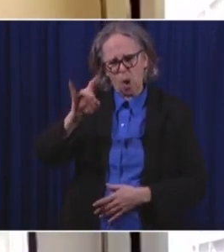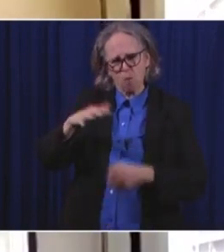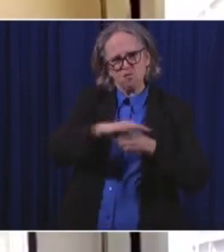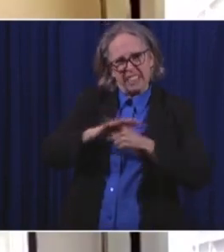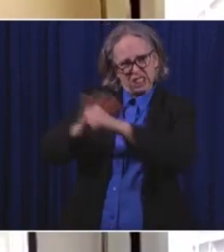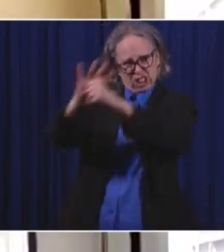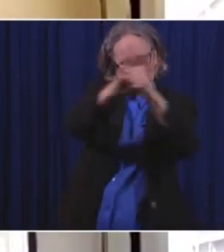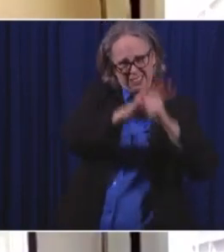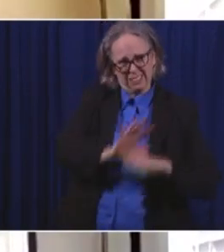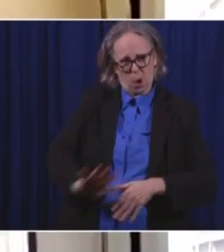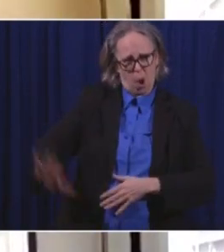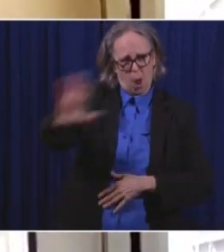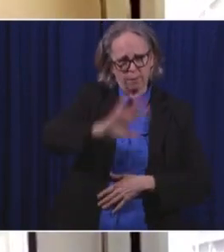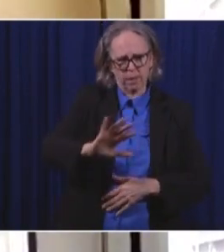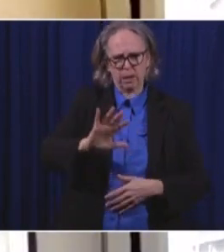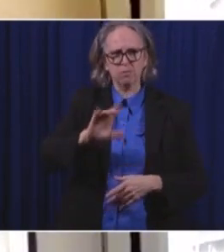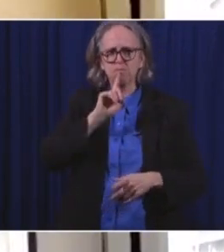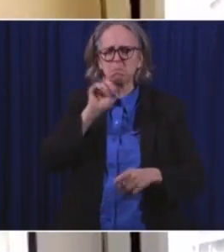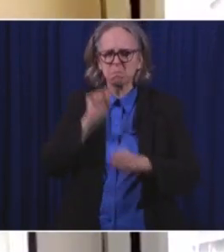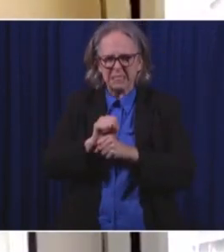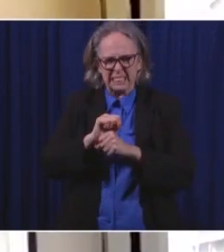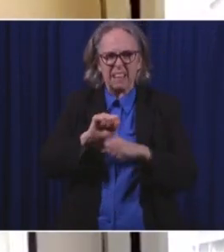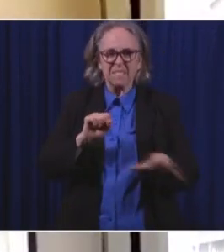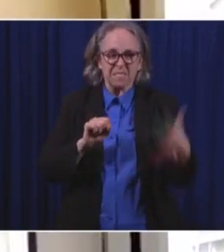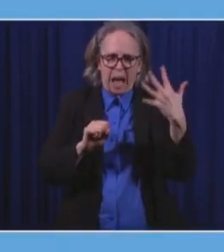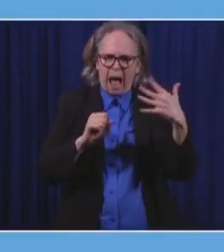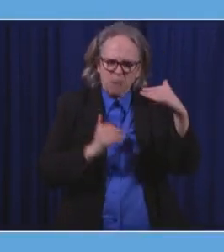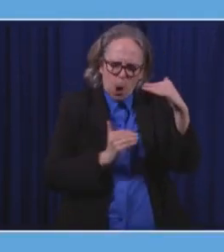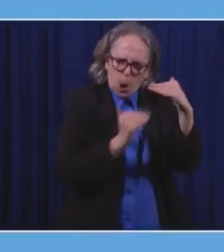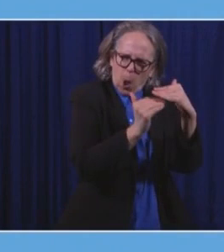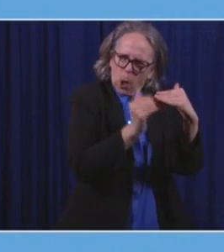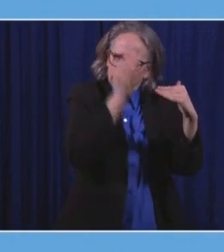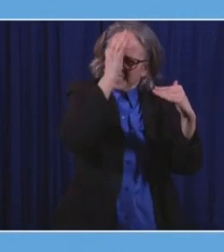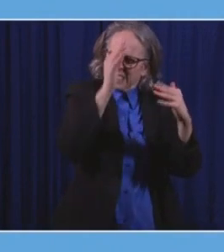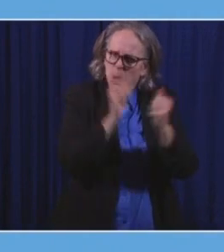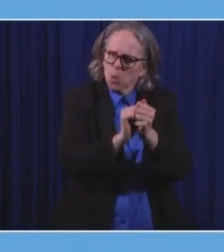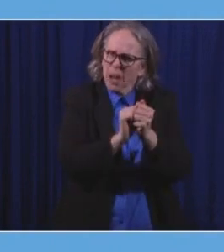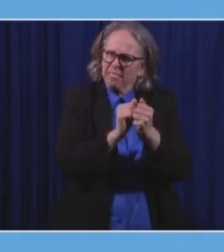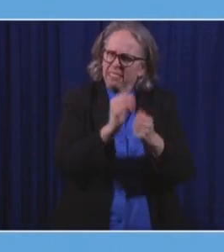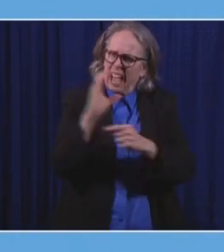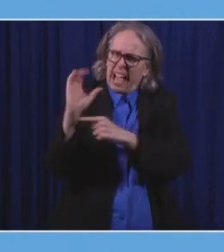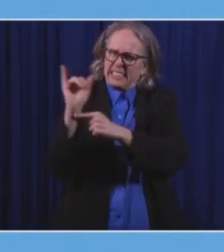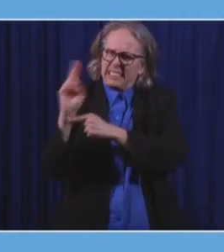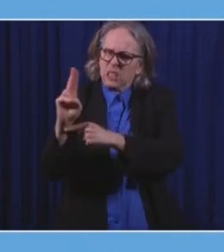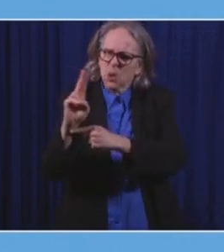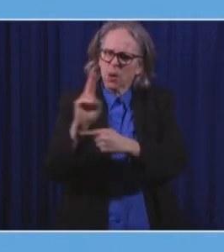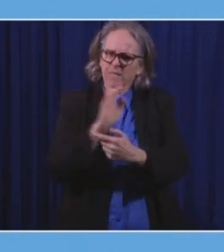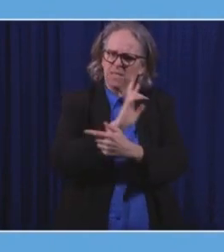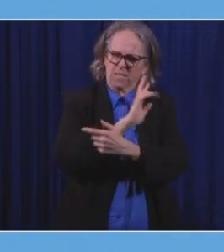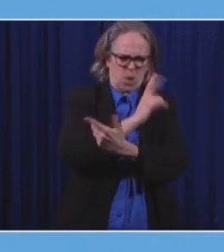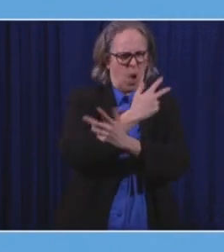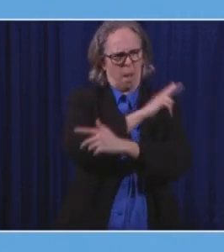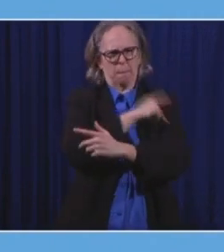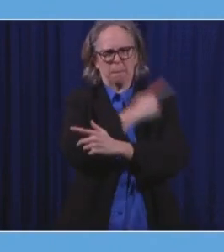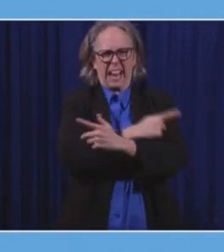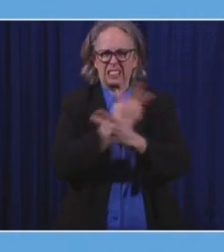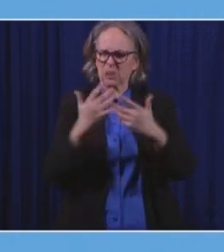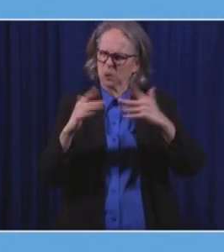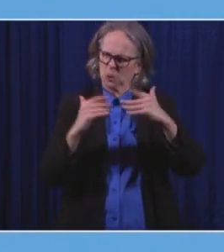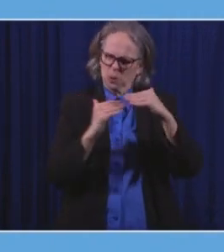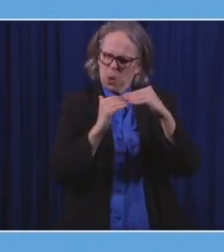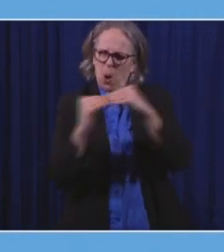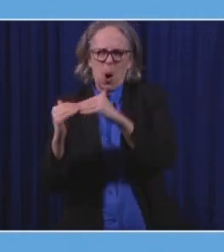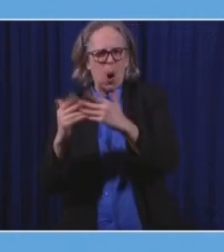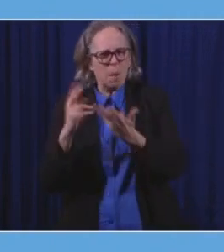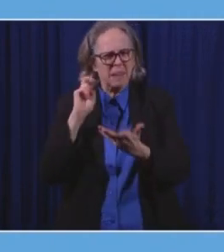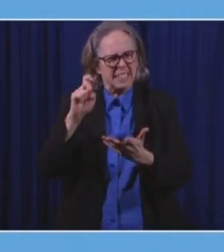the other 3 are very close, we know that not only are our ICUs very busy,